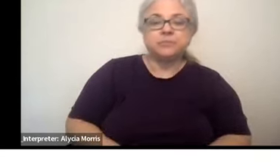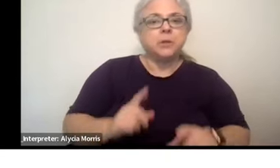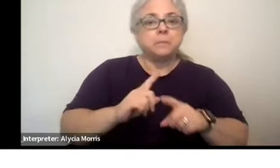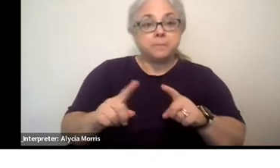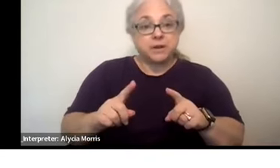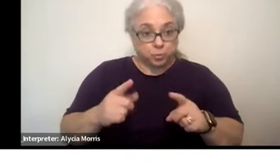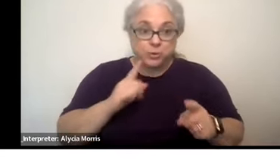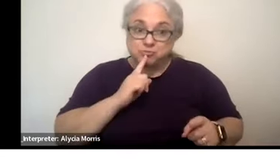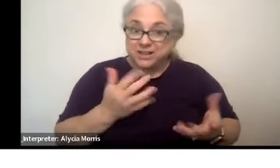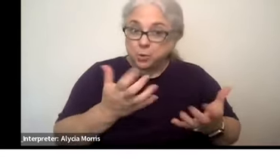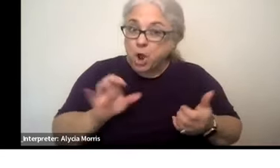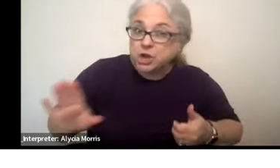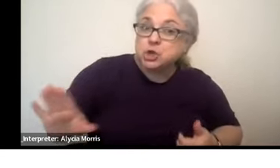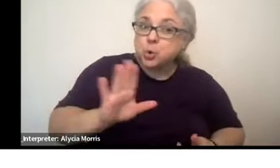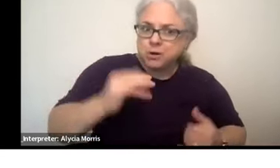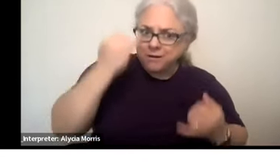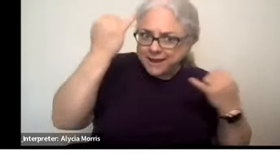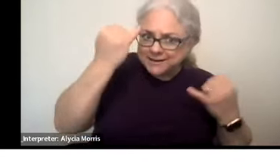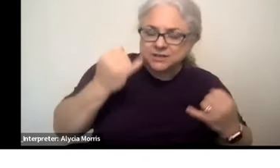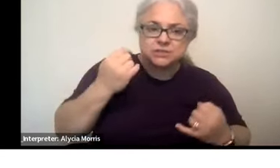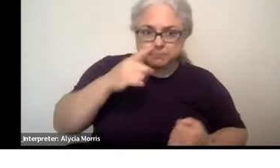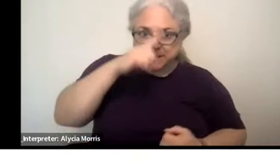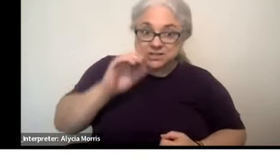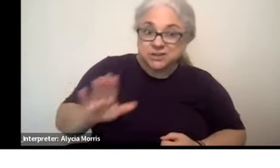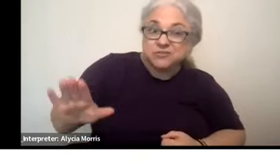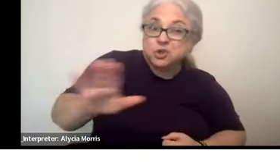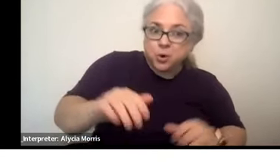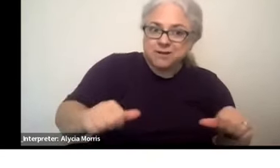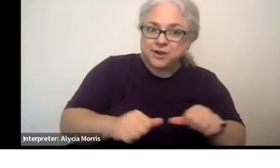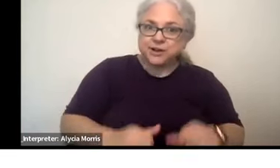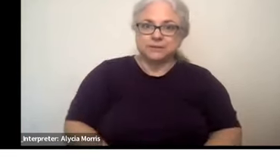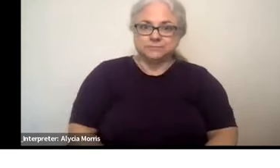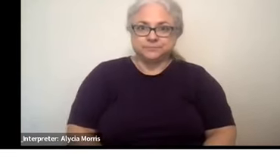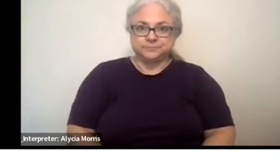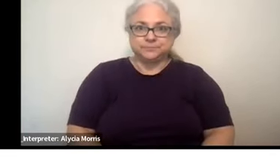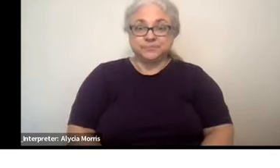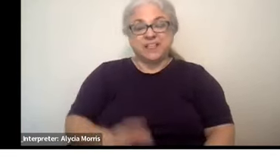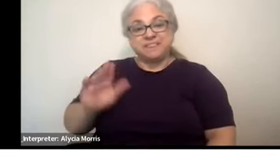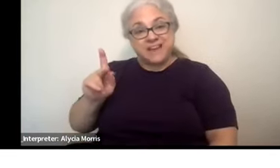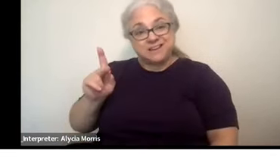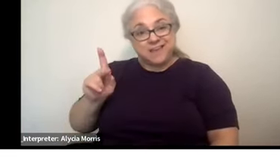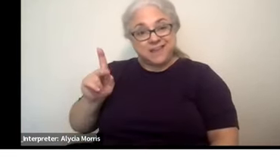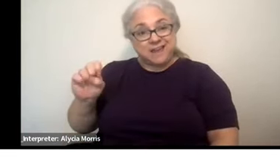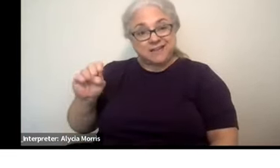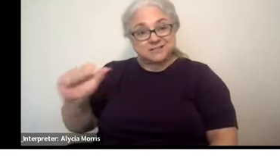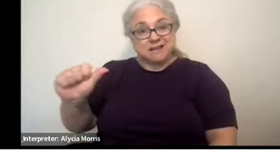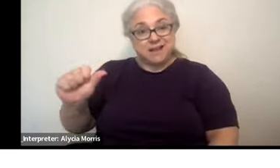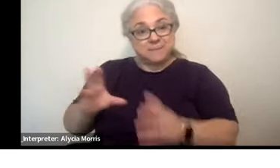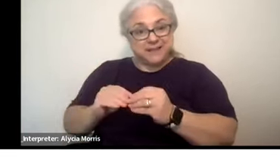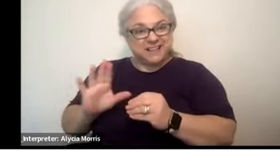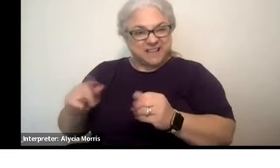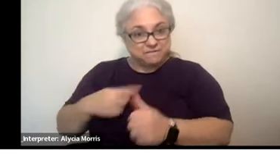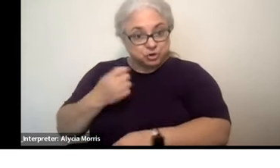as well in your particular area. When we conduct that meeting with you the first year, what